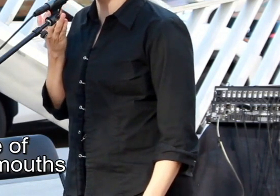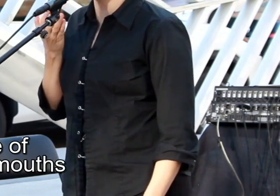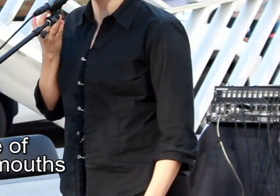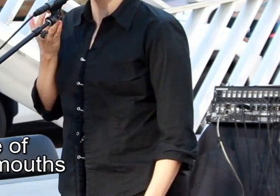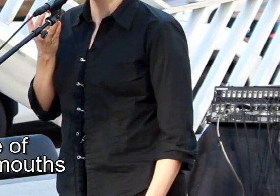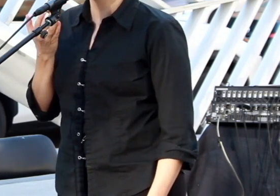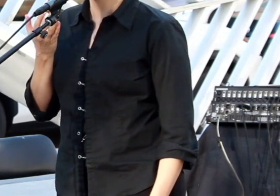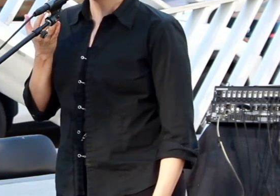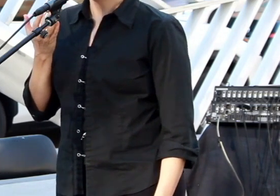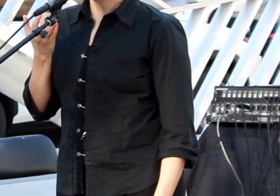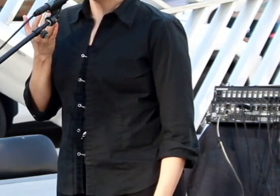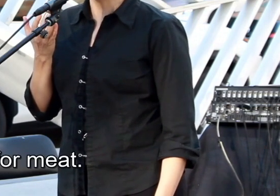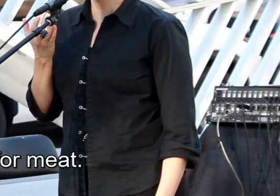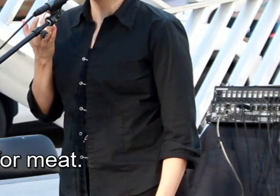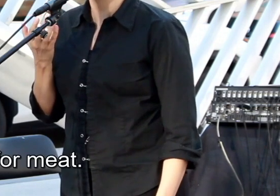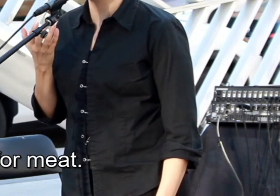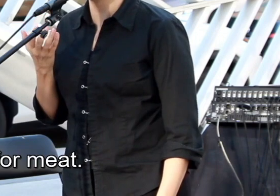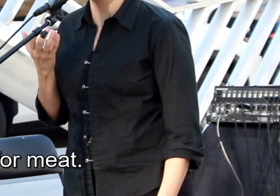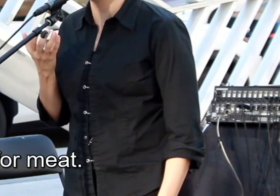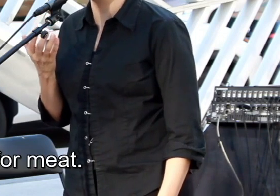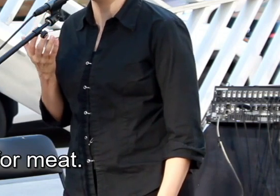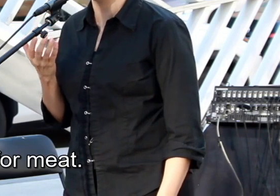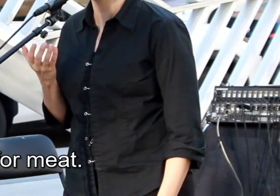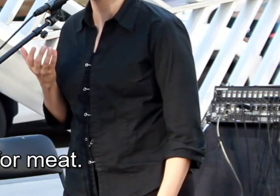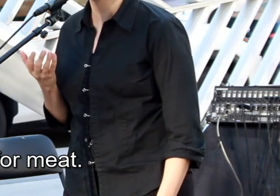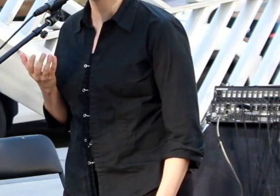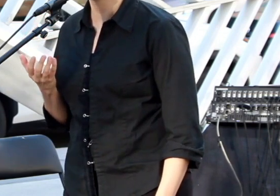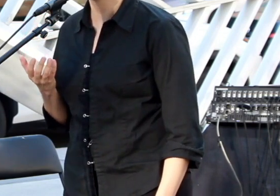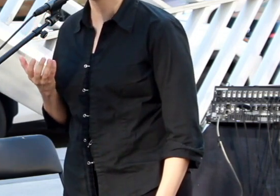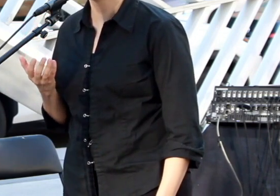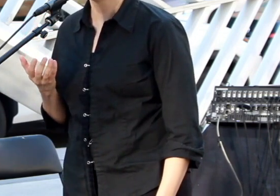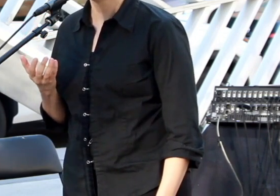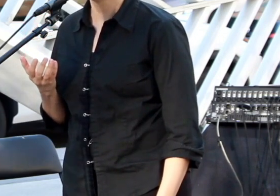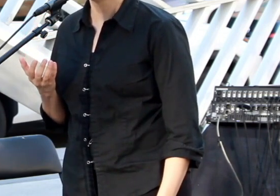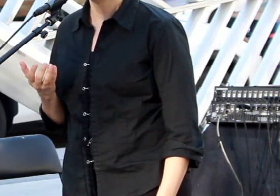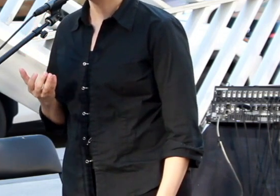left in our mouths inspired a hunger for meat.